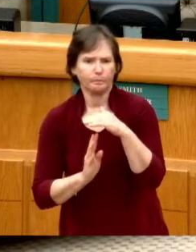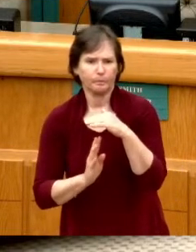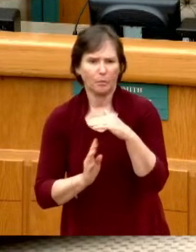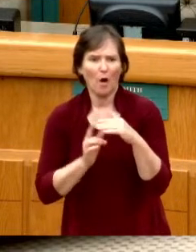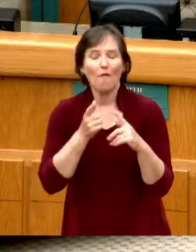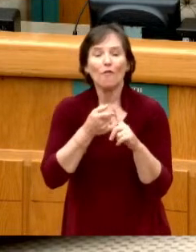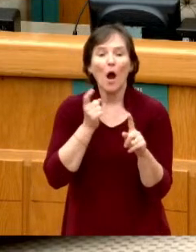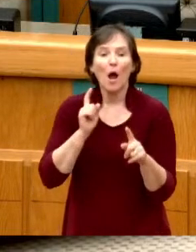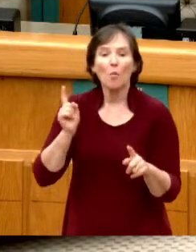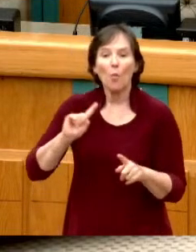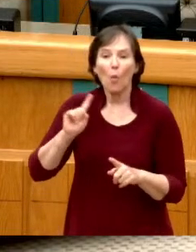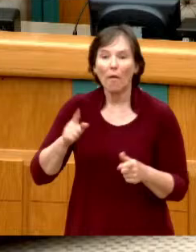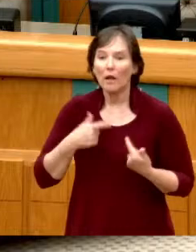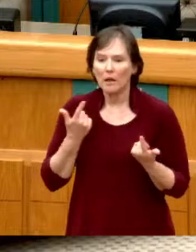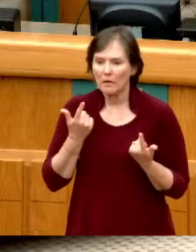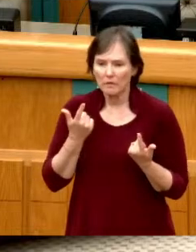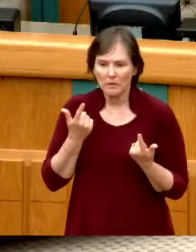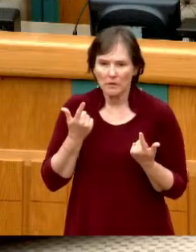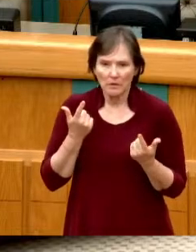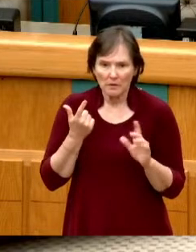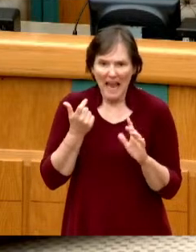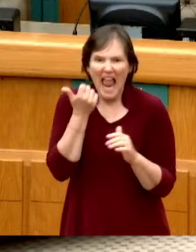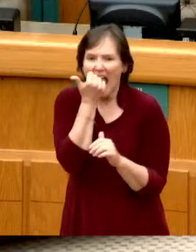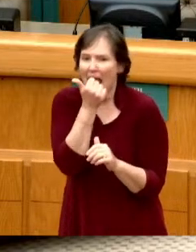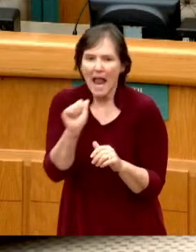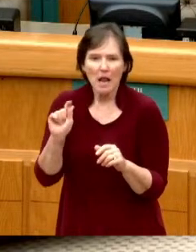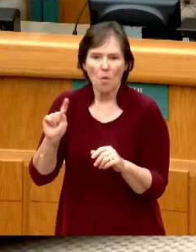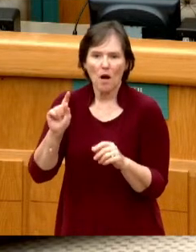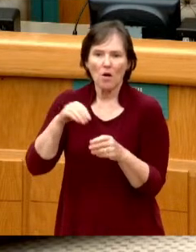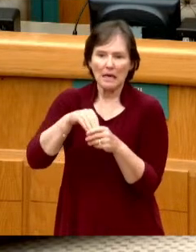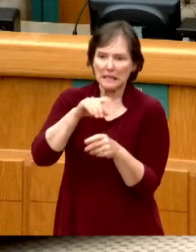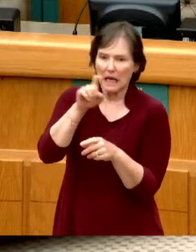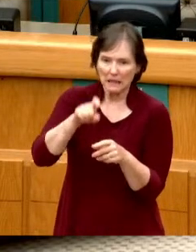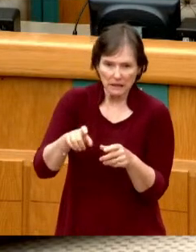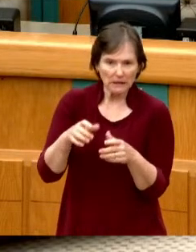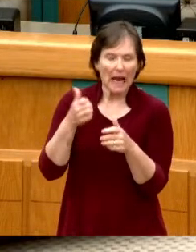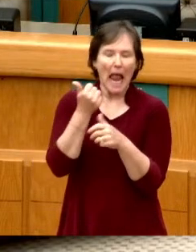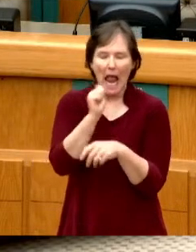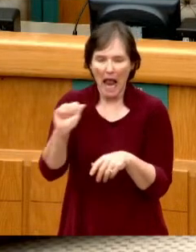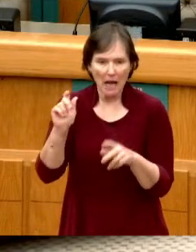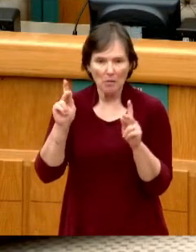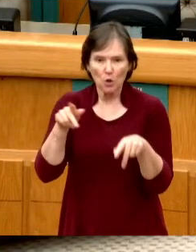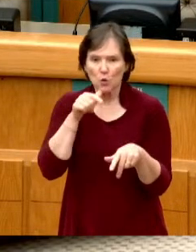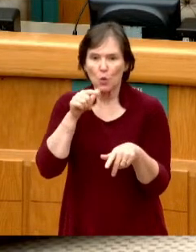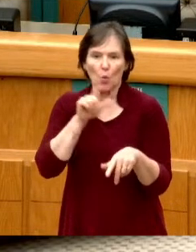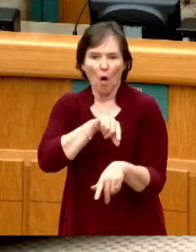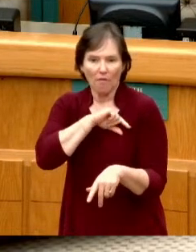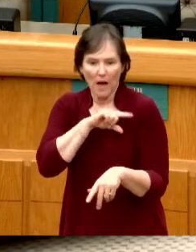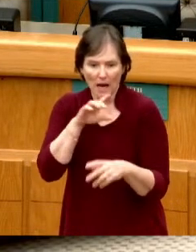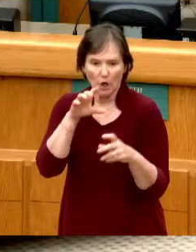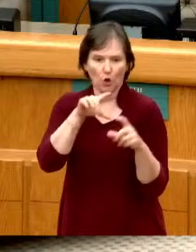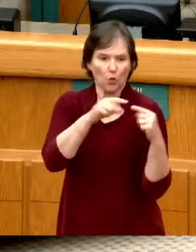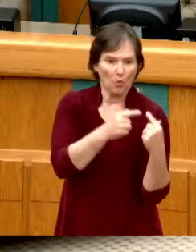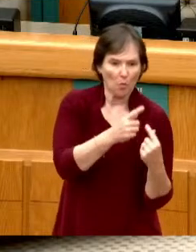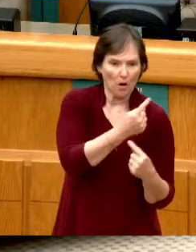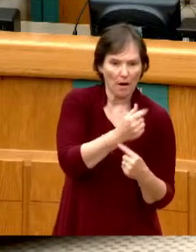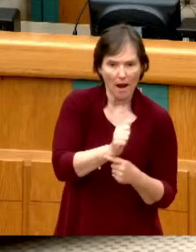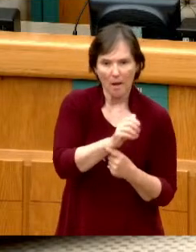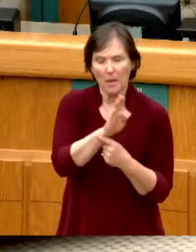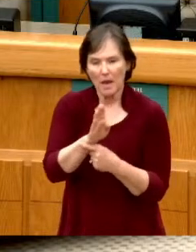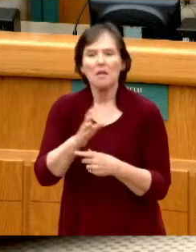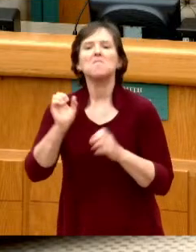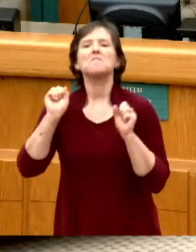center, as I said, designated by the state of Texas, and we're on a very specific mission, and we're proud to serve. But it